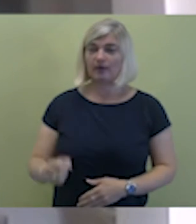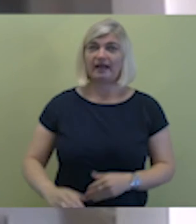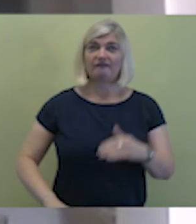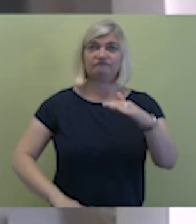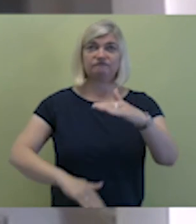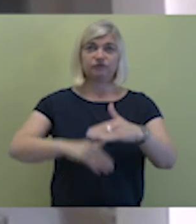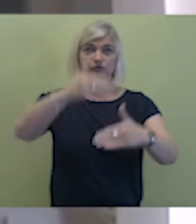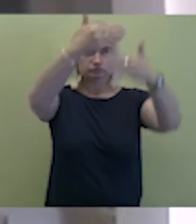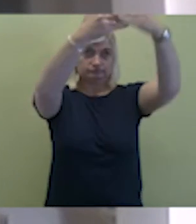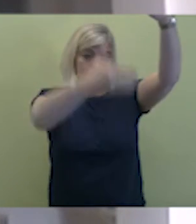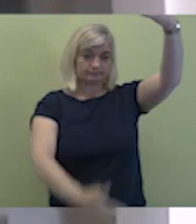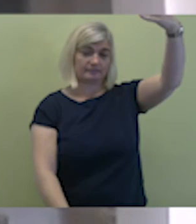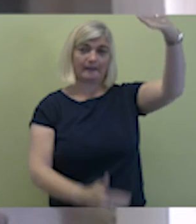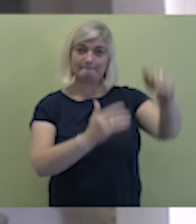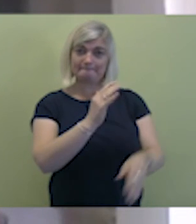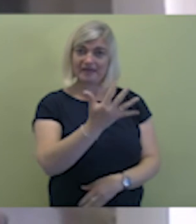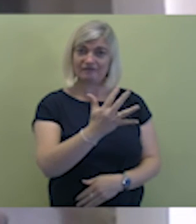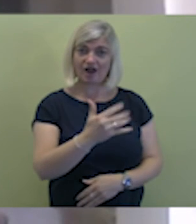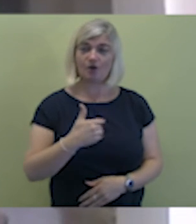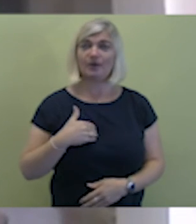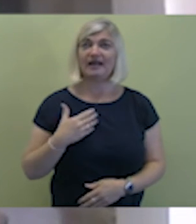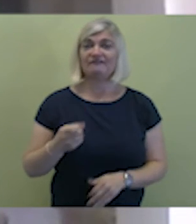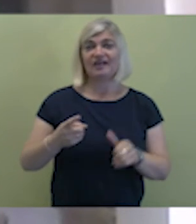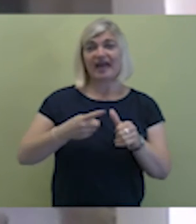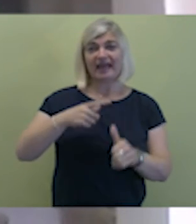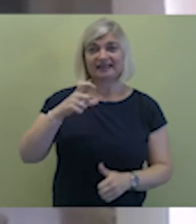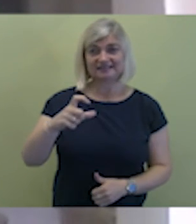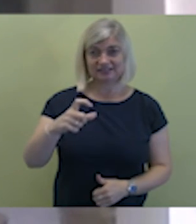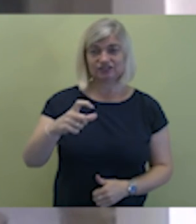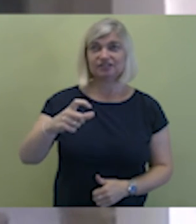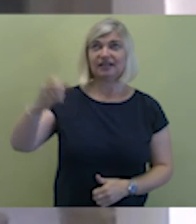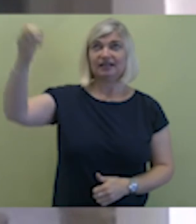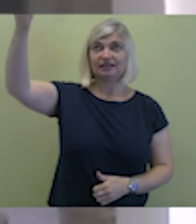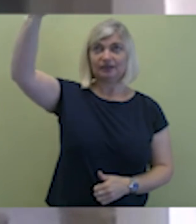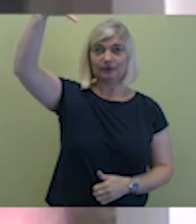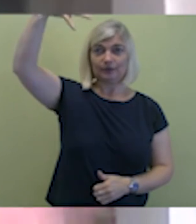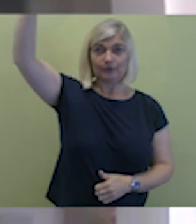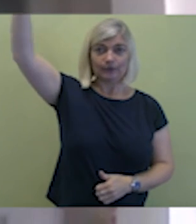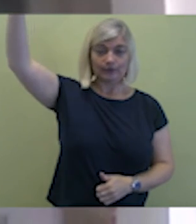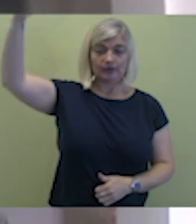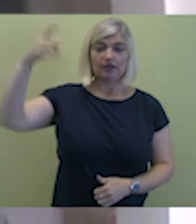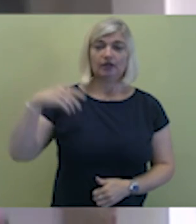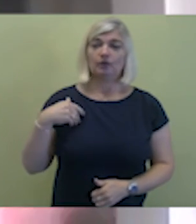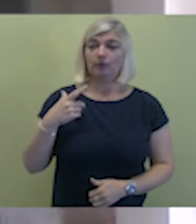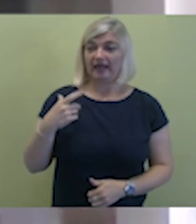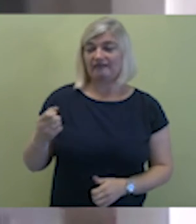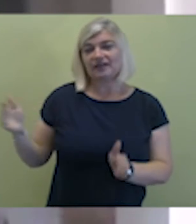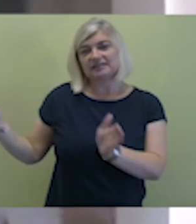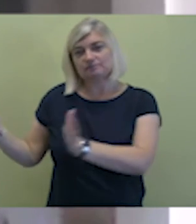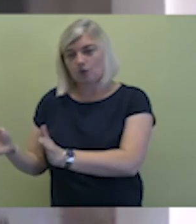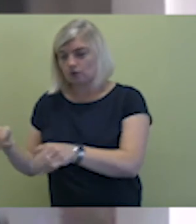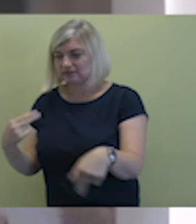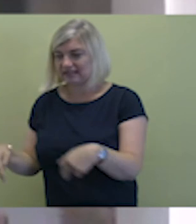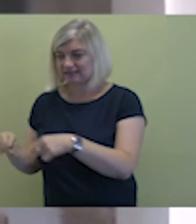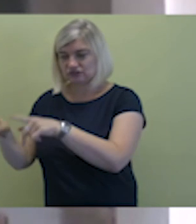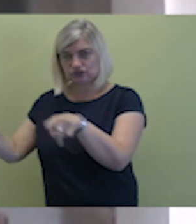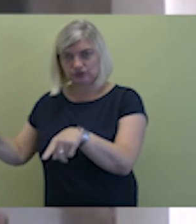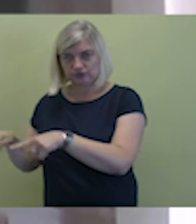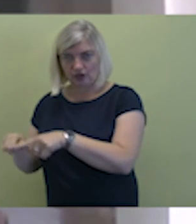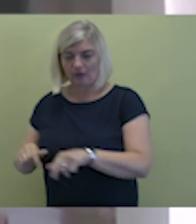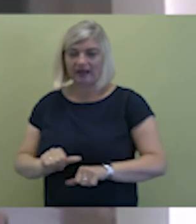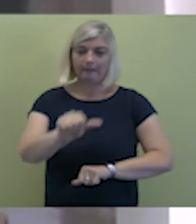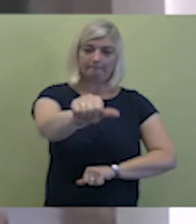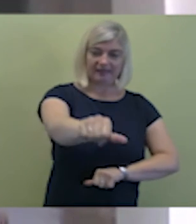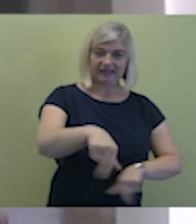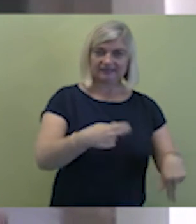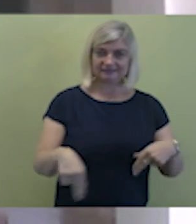floor-to-ceiling mirrors. We've got air conditioning. We've got another smaller dance studio next door, which is accessible. So often we can use the two rooms side